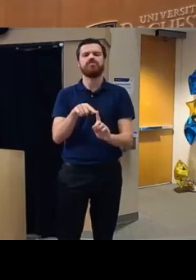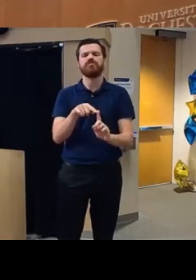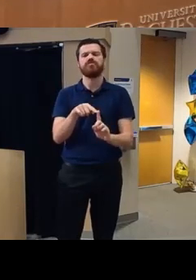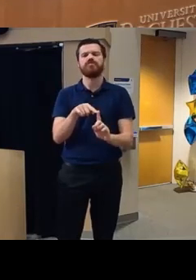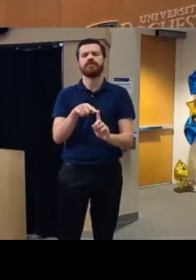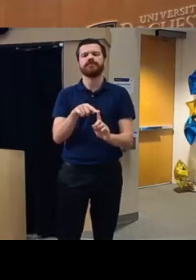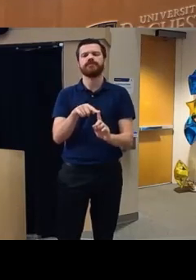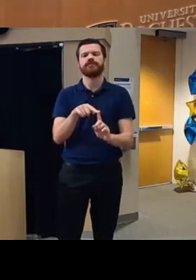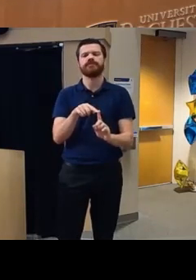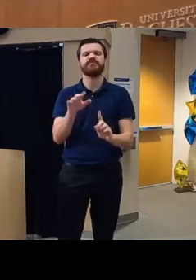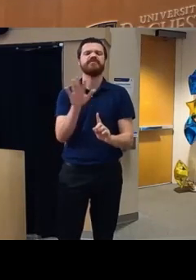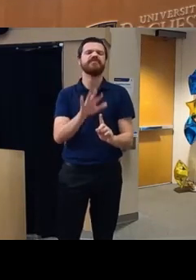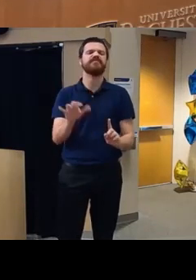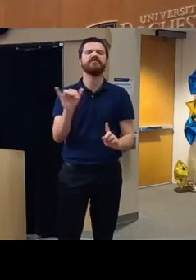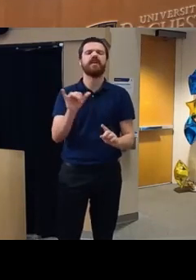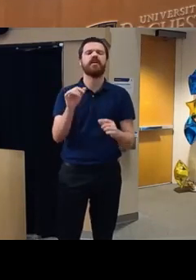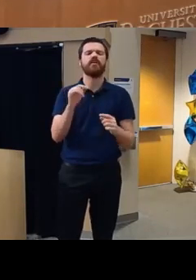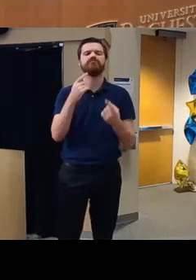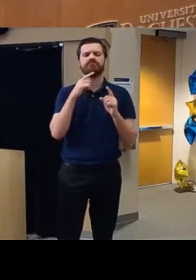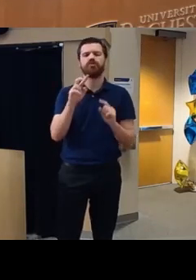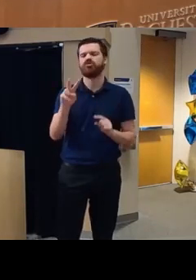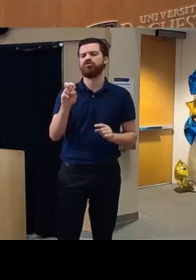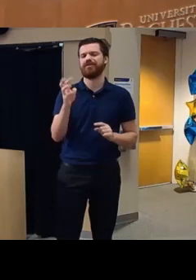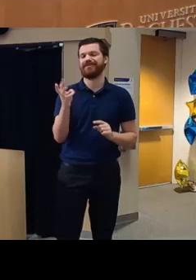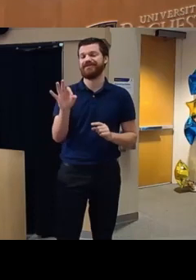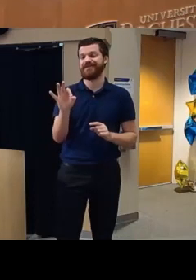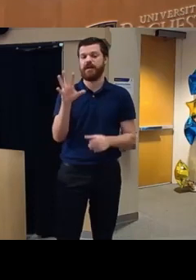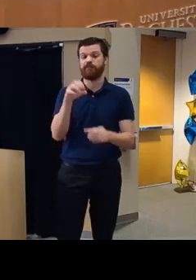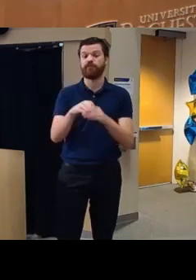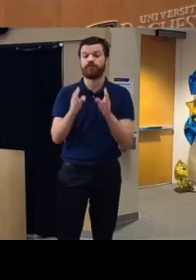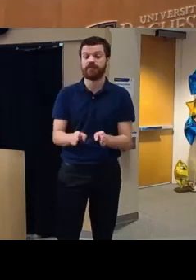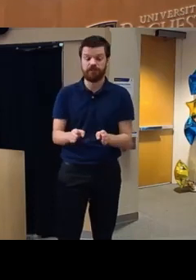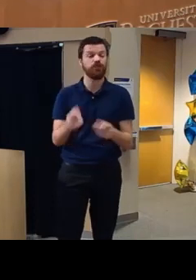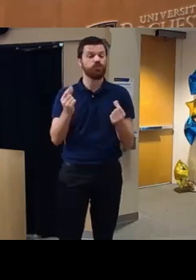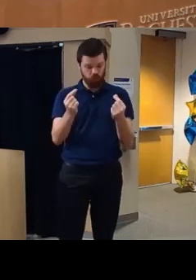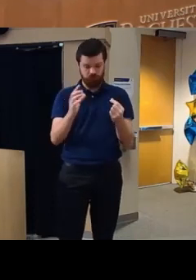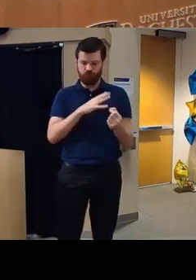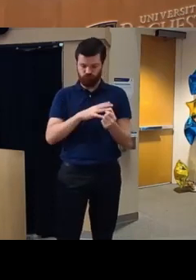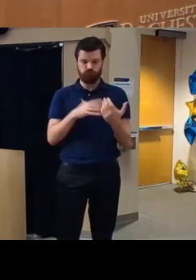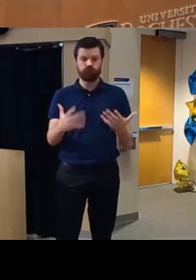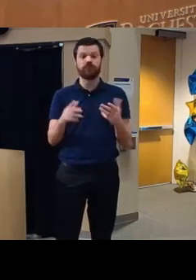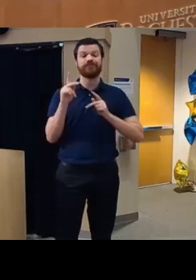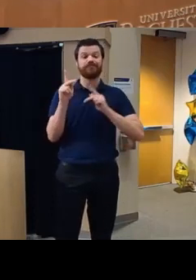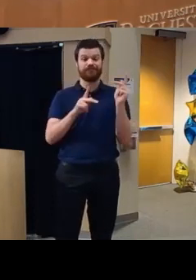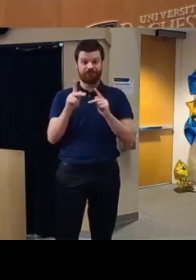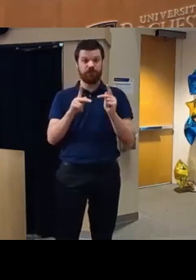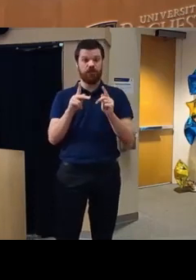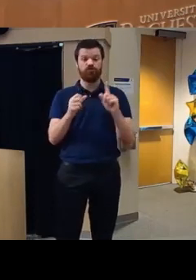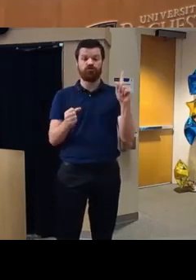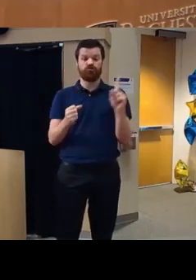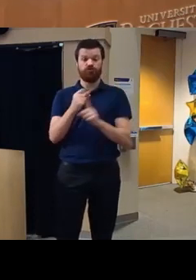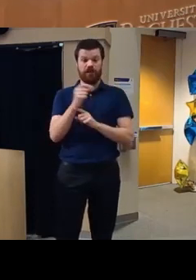it had around the same number as ACHIEVE, it had 269 participants, is that we randomized people to usual